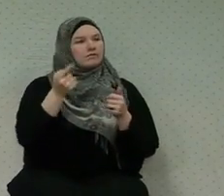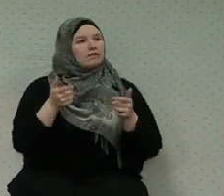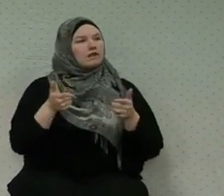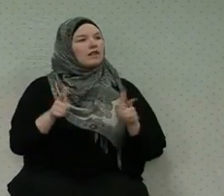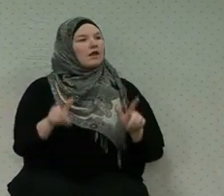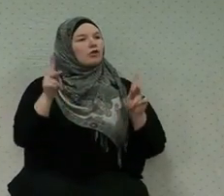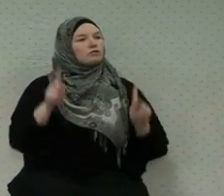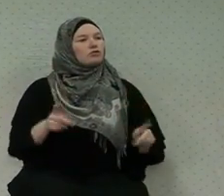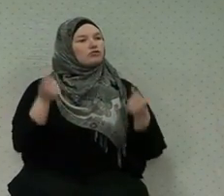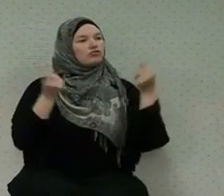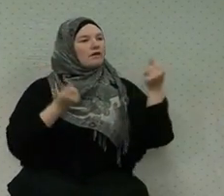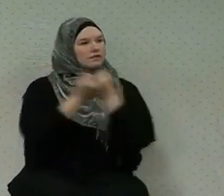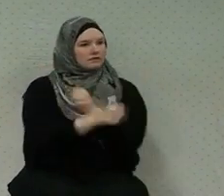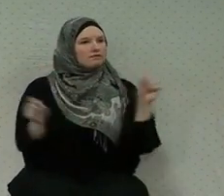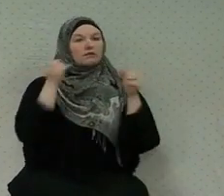drive safely.